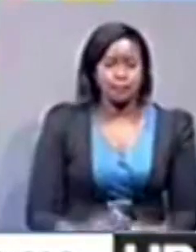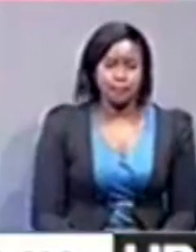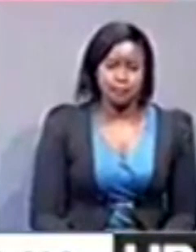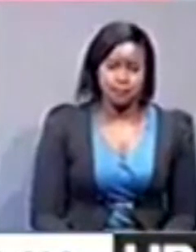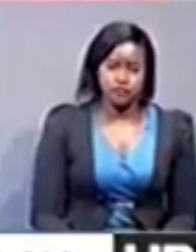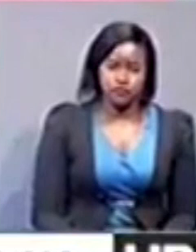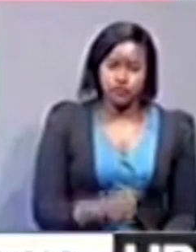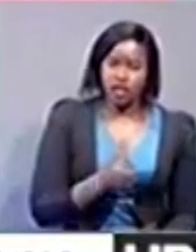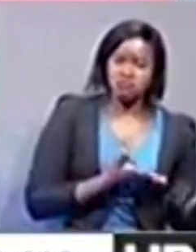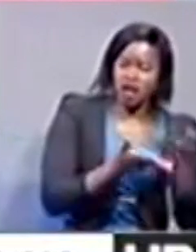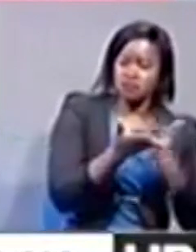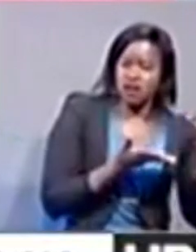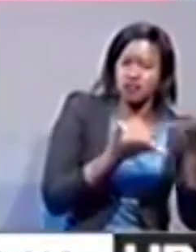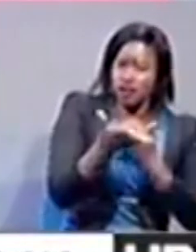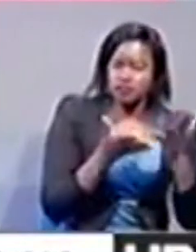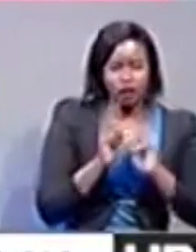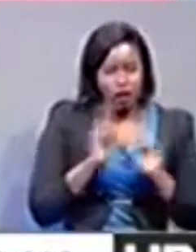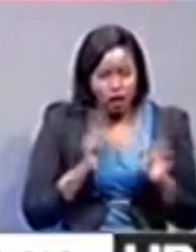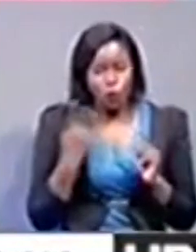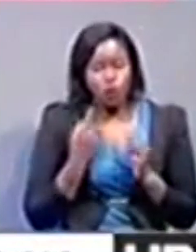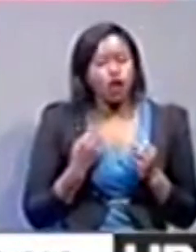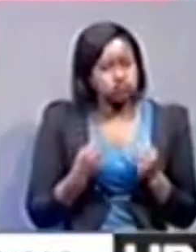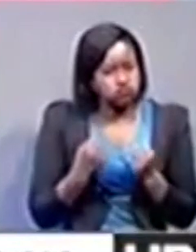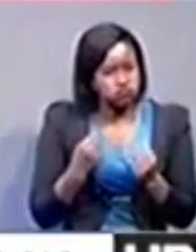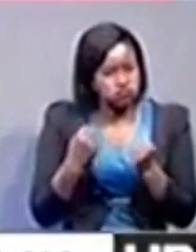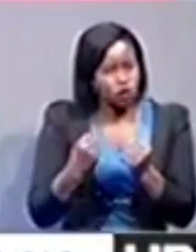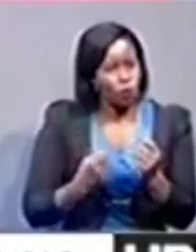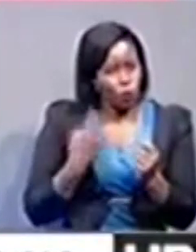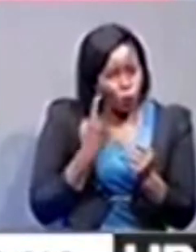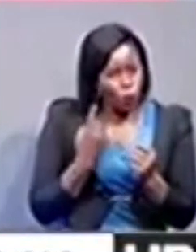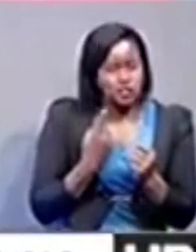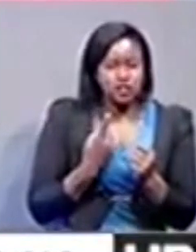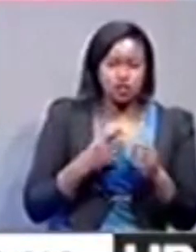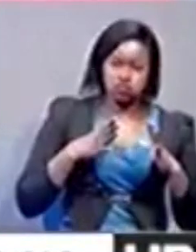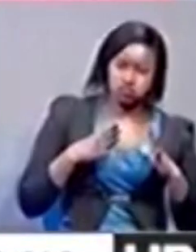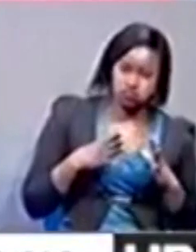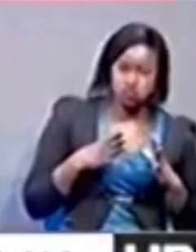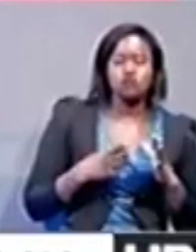don't interact with anybody. Just drive and stop only to help yourself and continue.